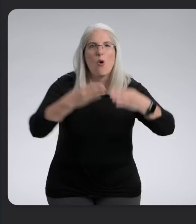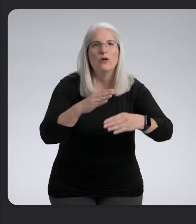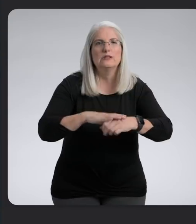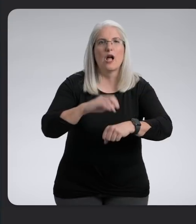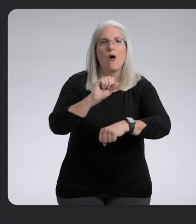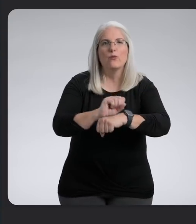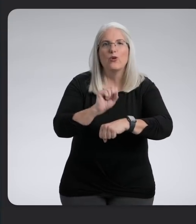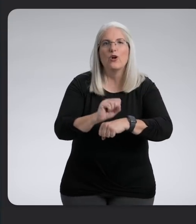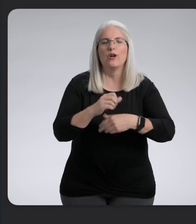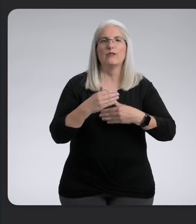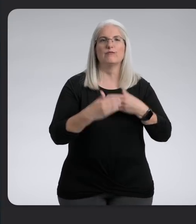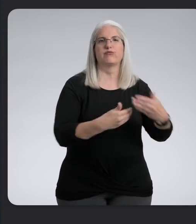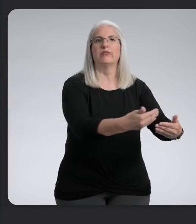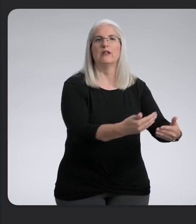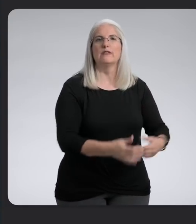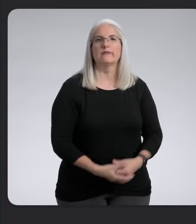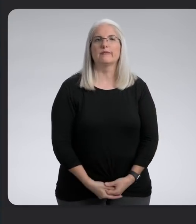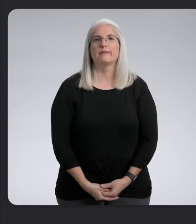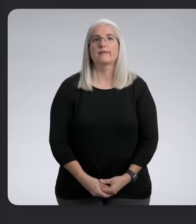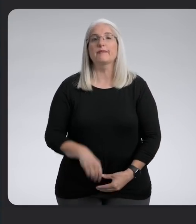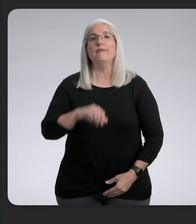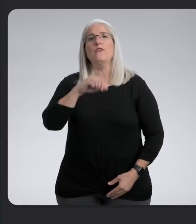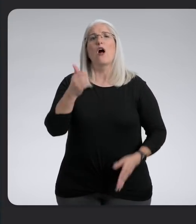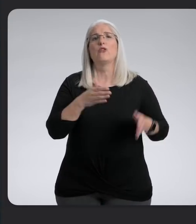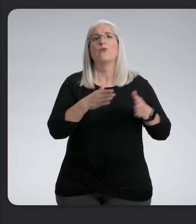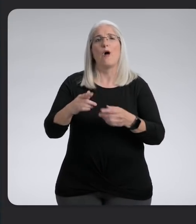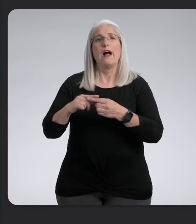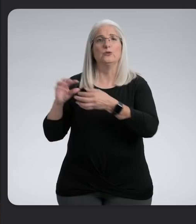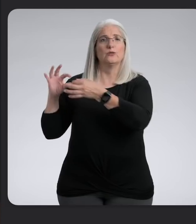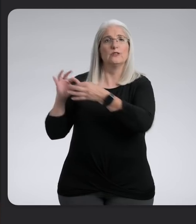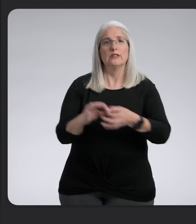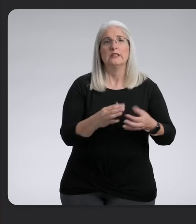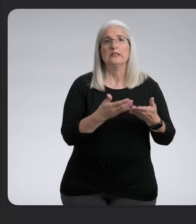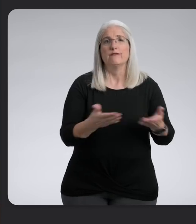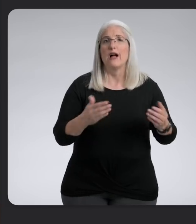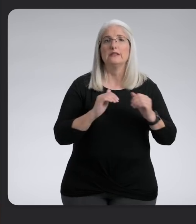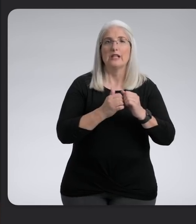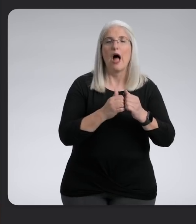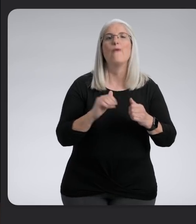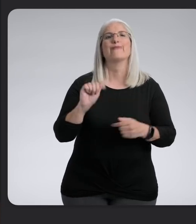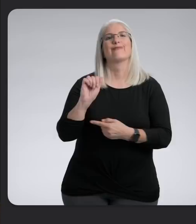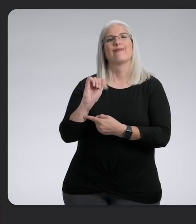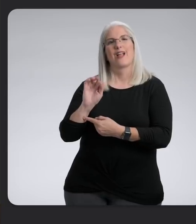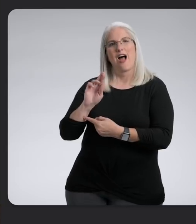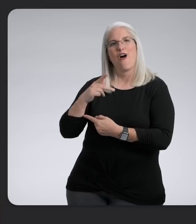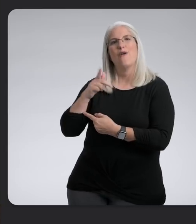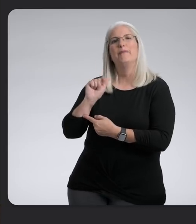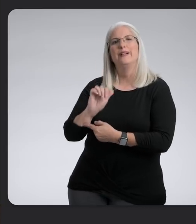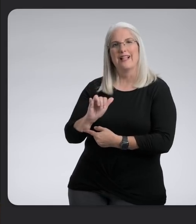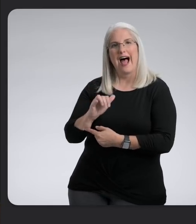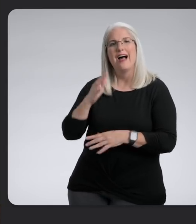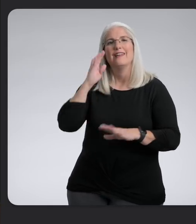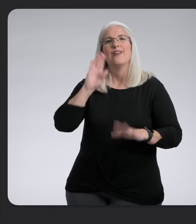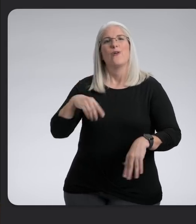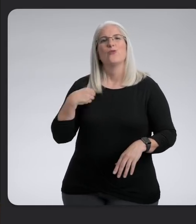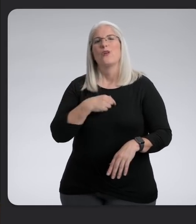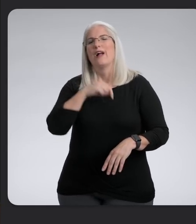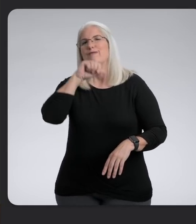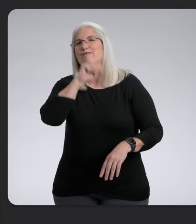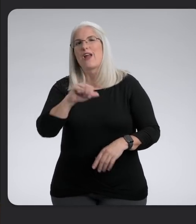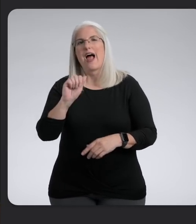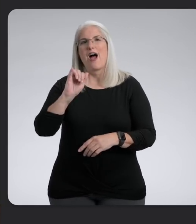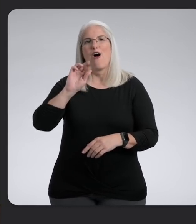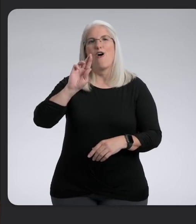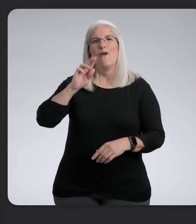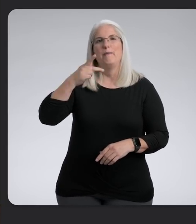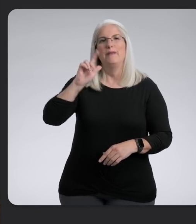Another way our devices work great together is with AirPlay. We all love the way AirPlay lets us watch a movie or share a presentation from